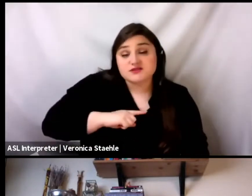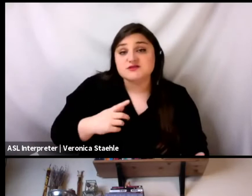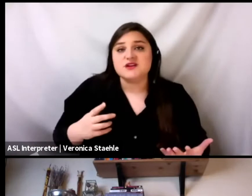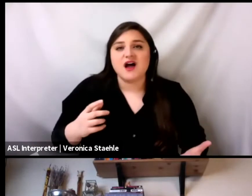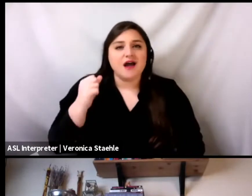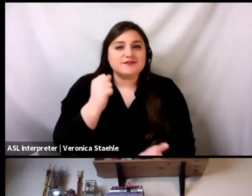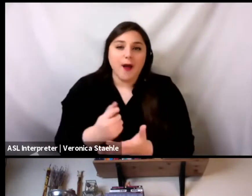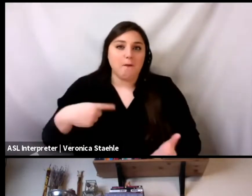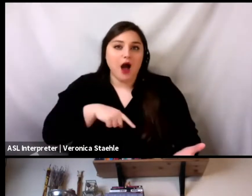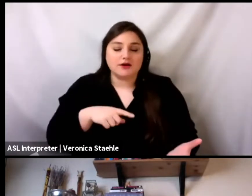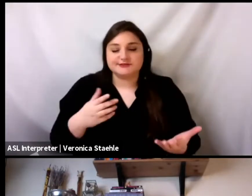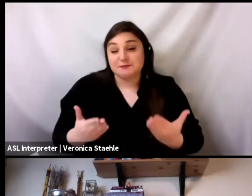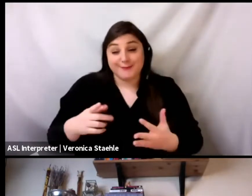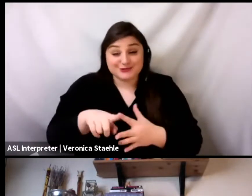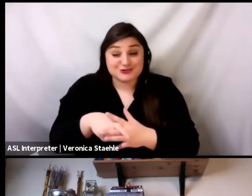a starting point